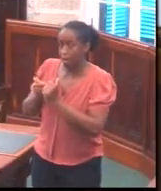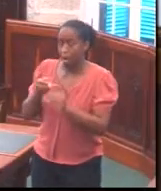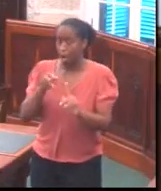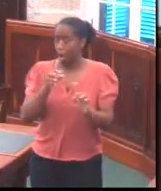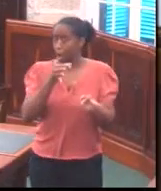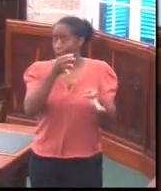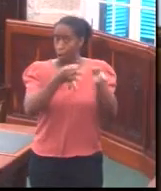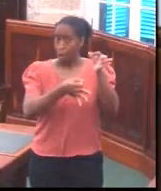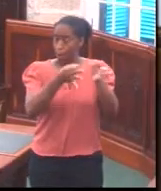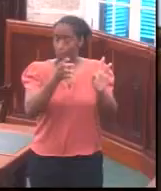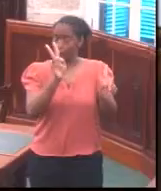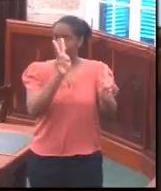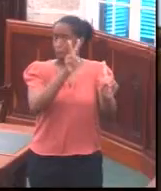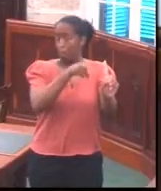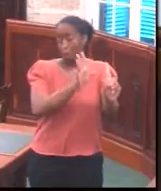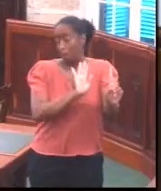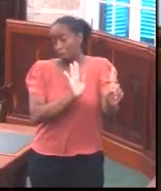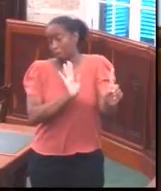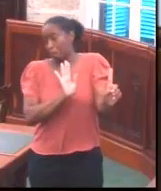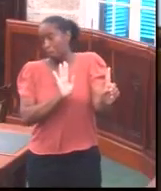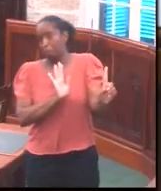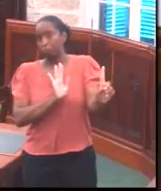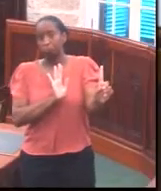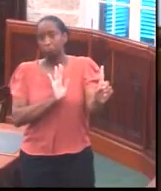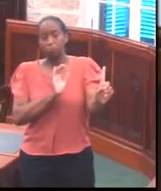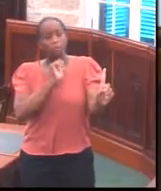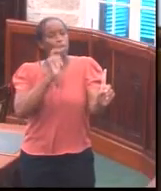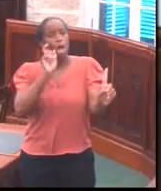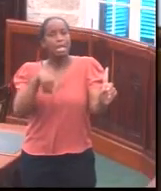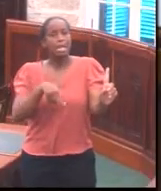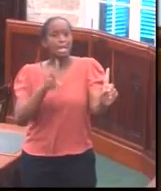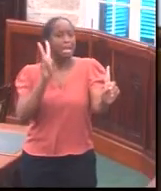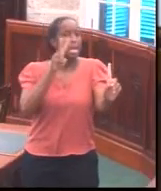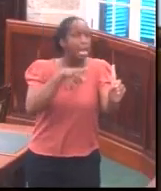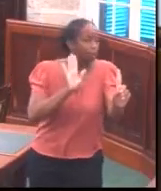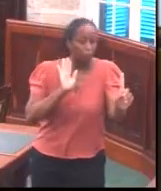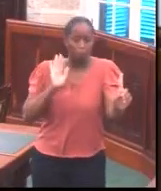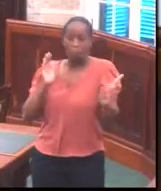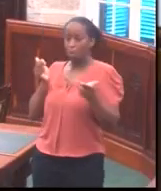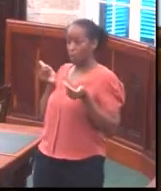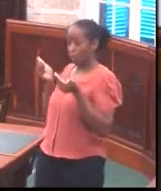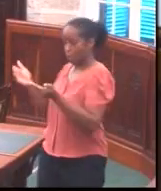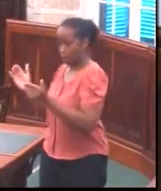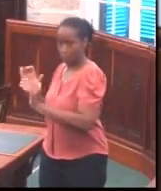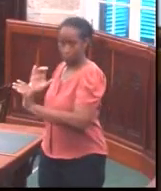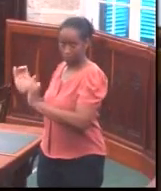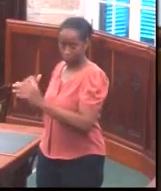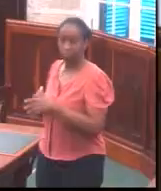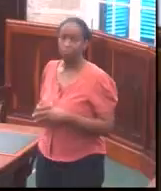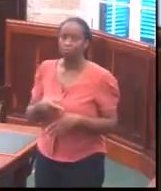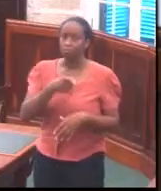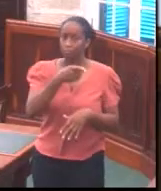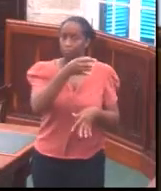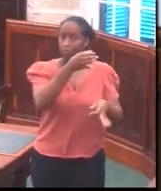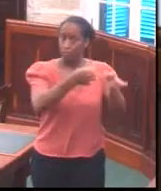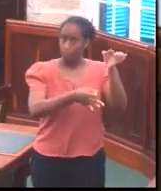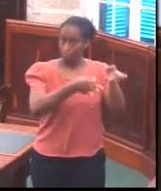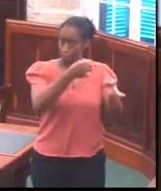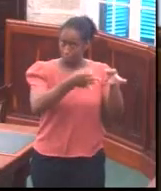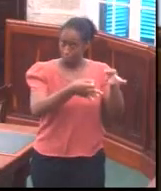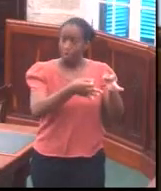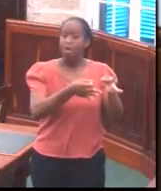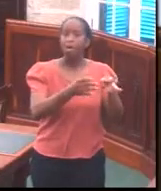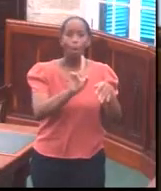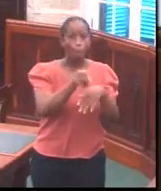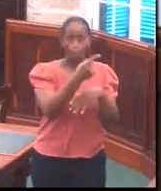without the intervention of the court, without the grant of a warrant by a court, and only a court can grant a warrant under this act. So that